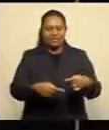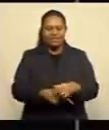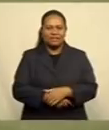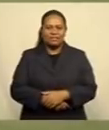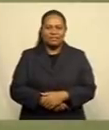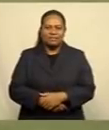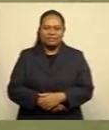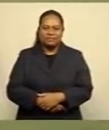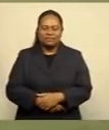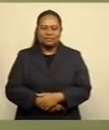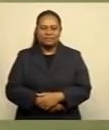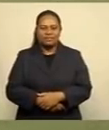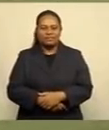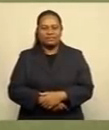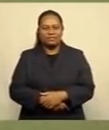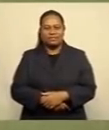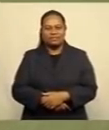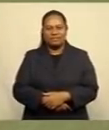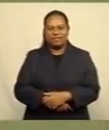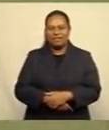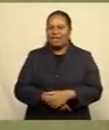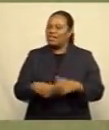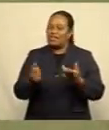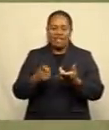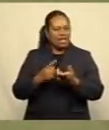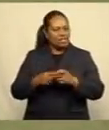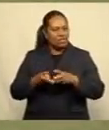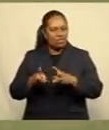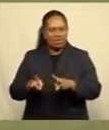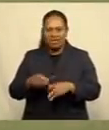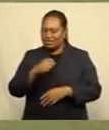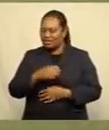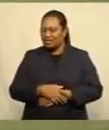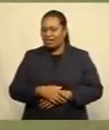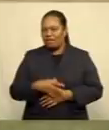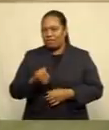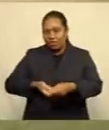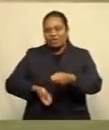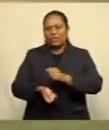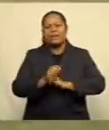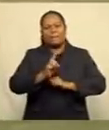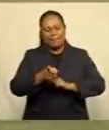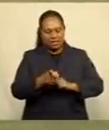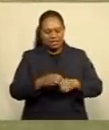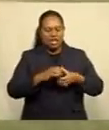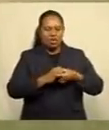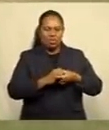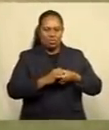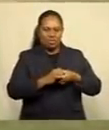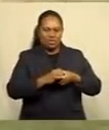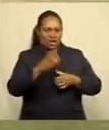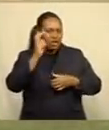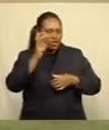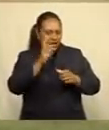reports. There is no other choice for the national cricket team than to train locally. We'll have to